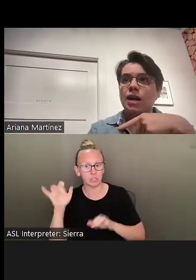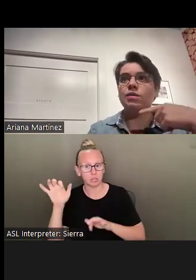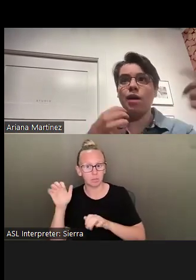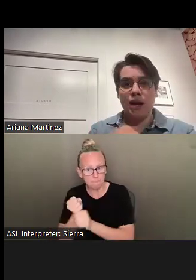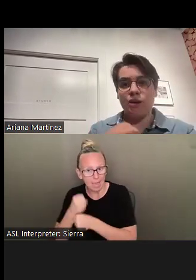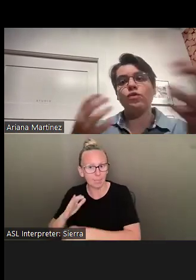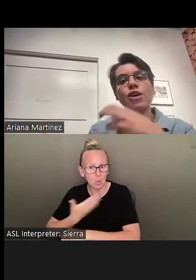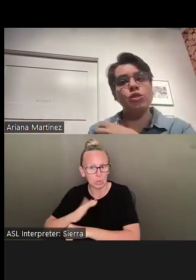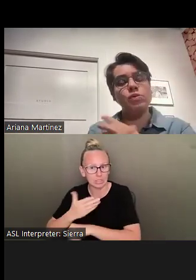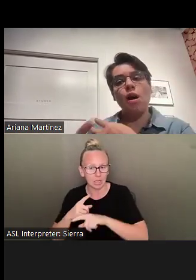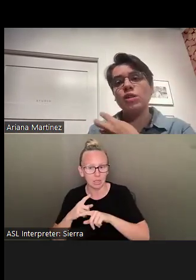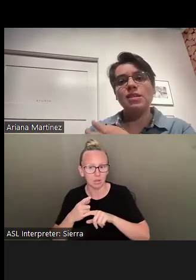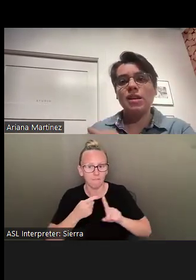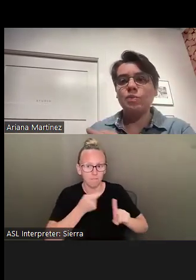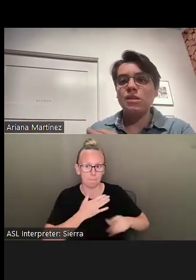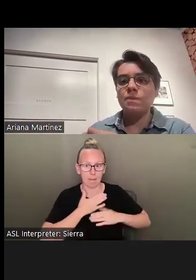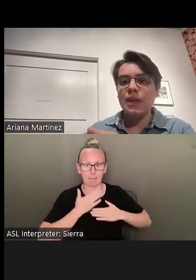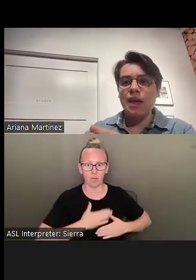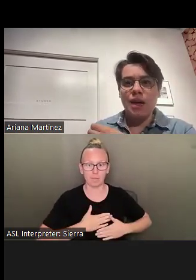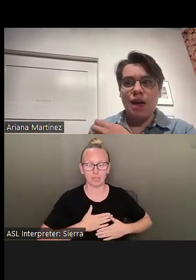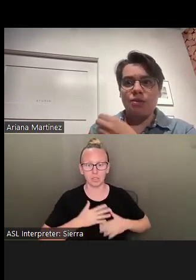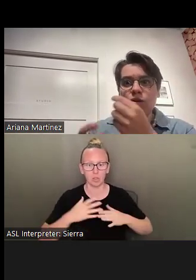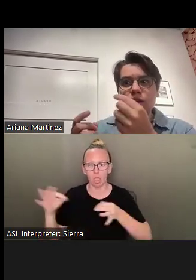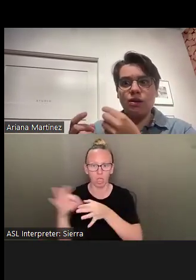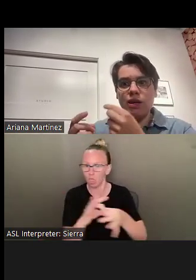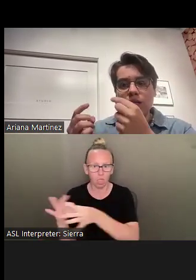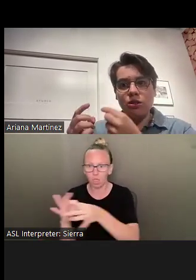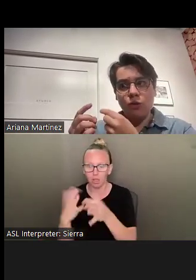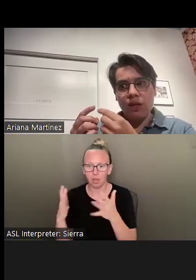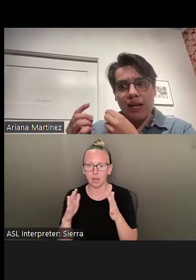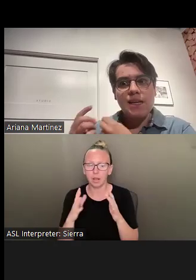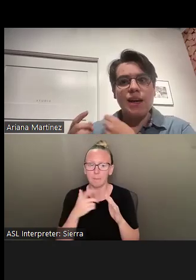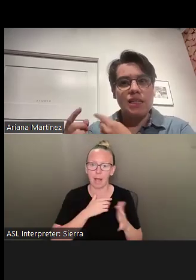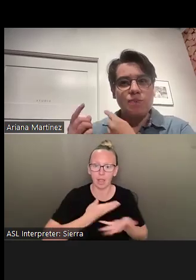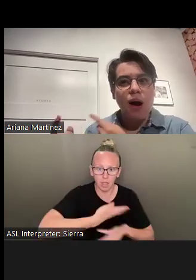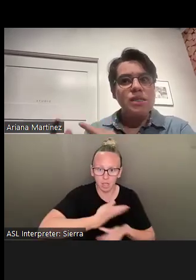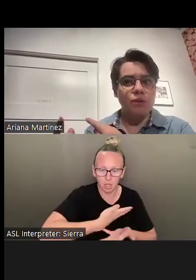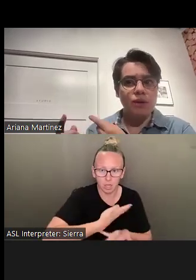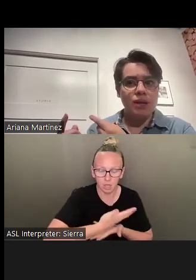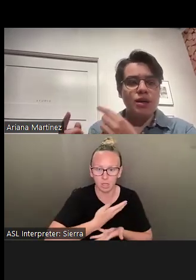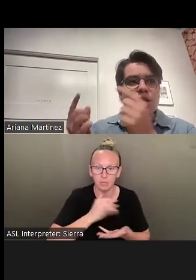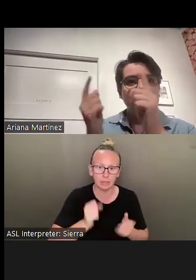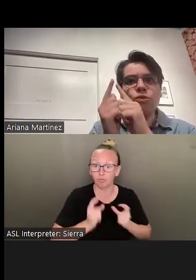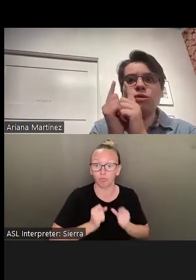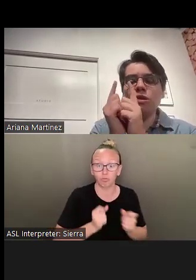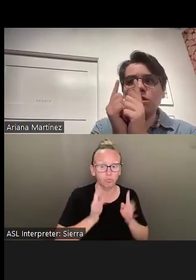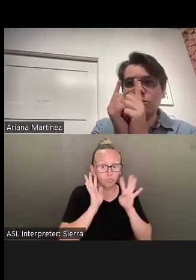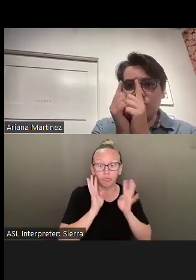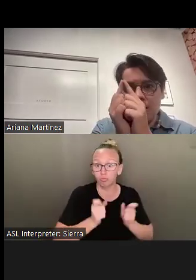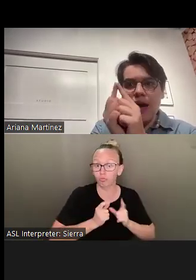space and my interactions with objects in that space. And so this idea that it is possible